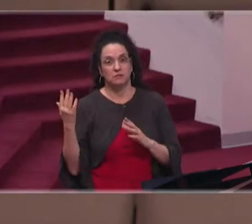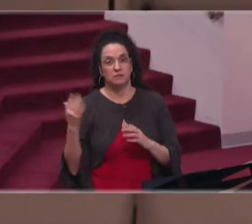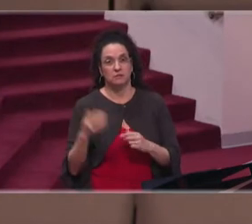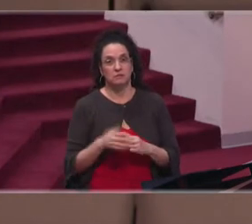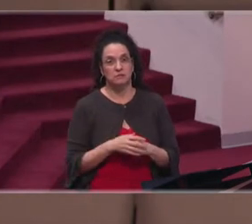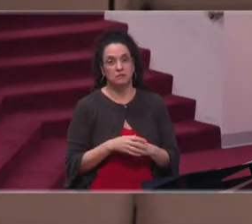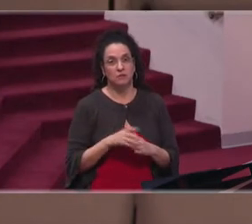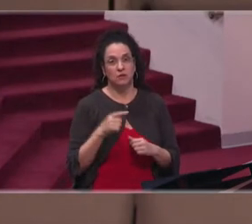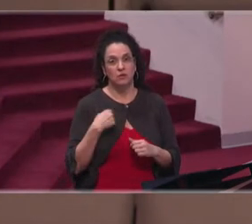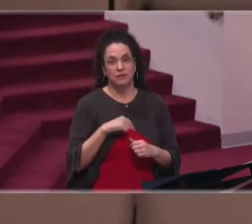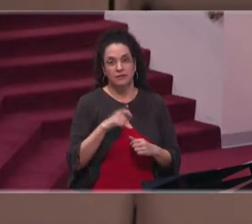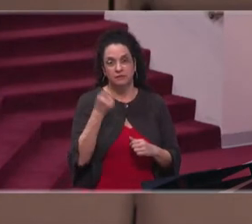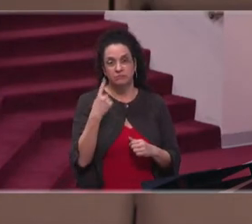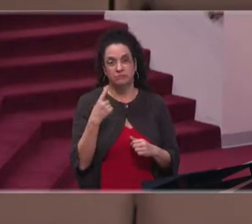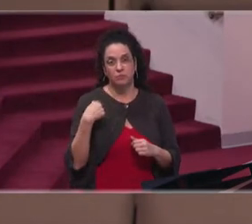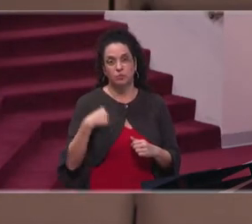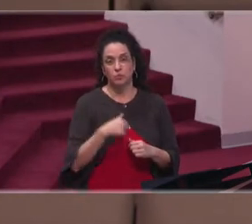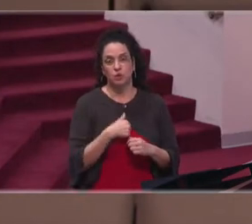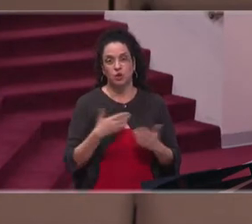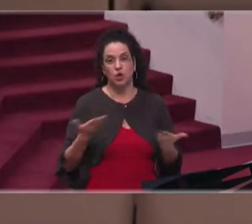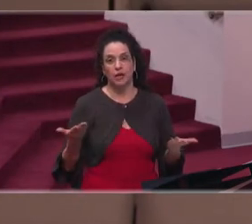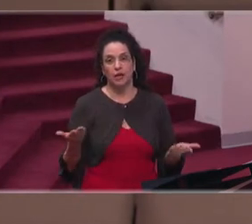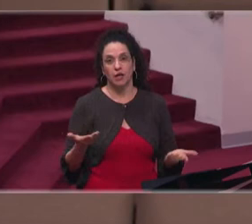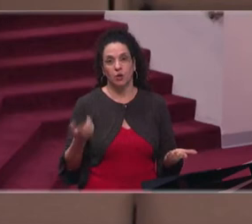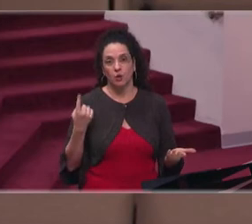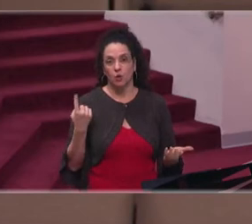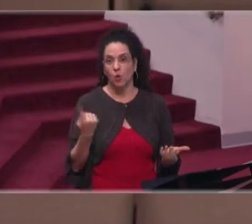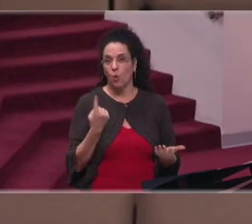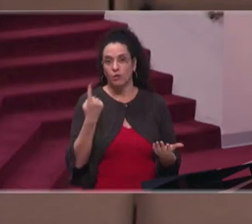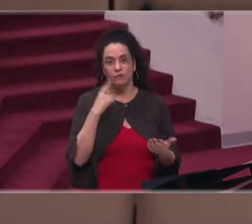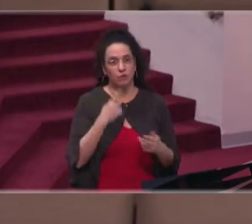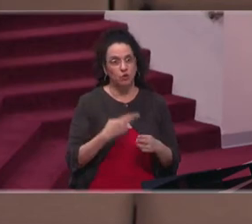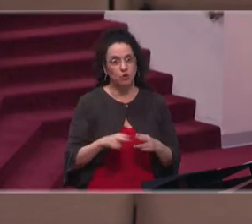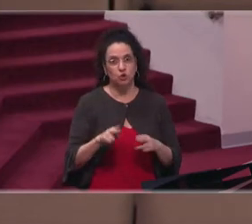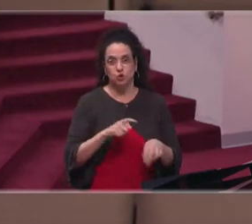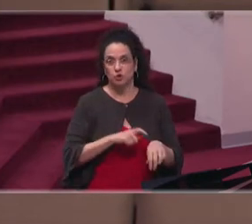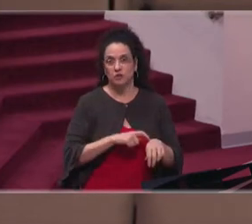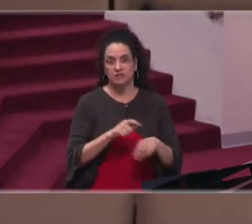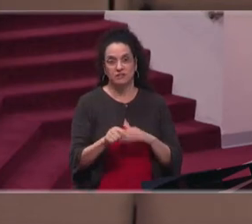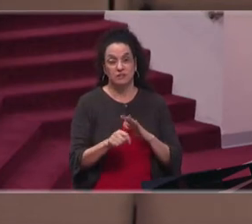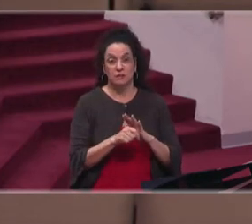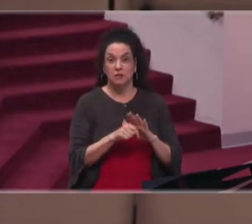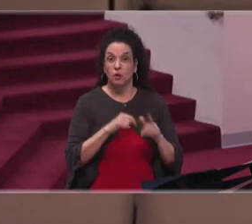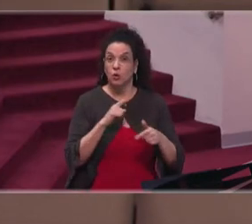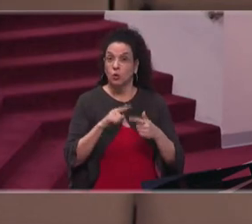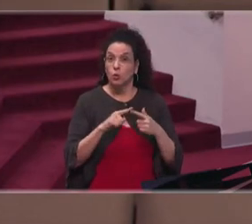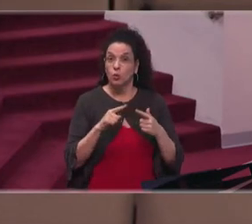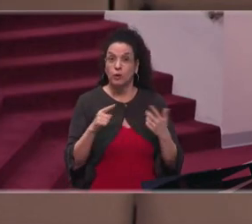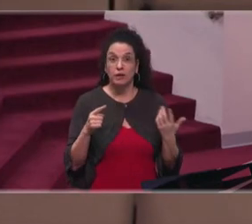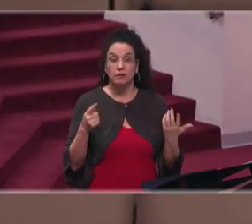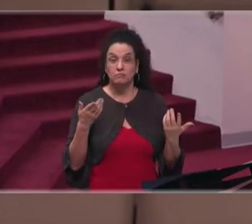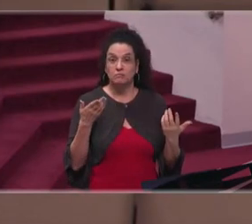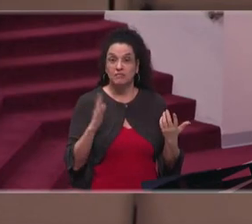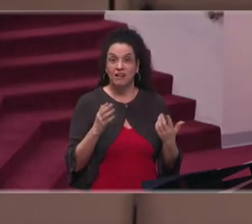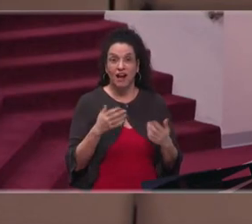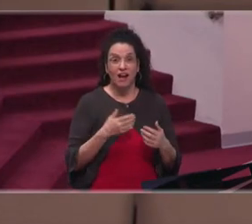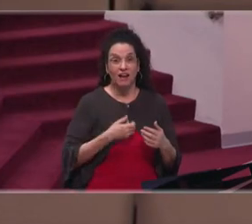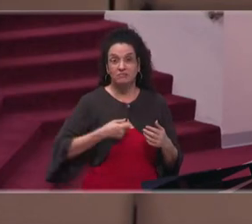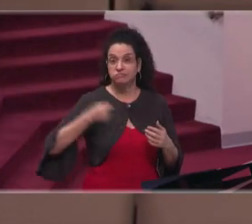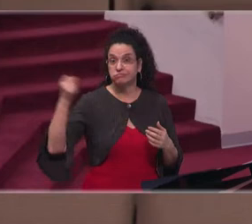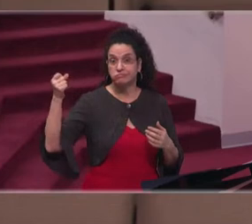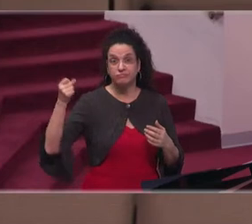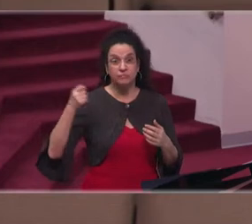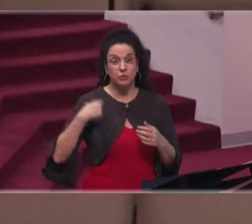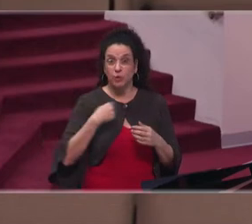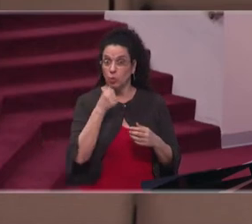And understand, we're here only for a period of time. And then when we're gone, we're